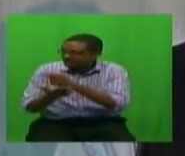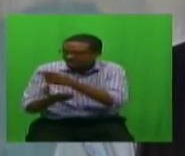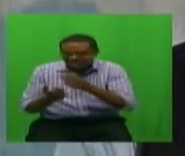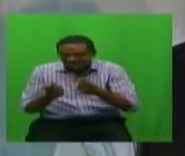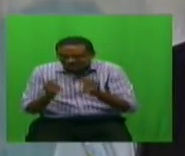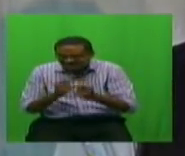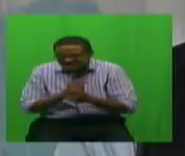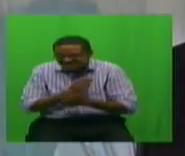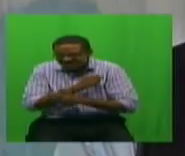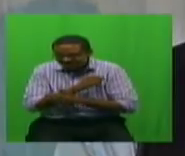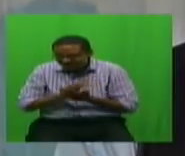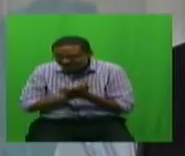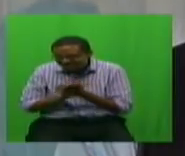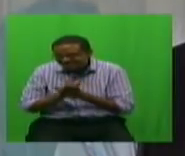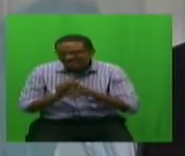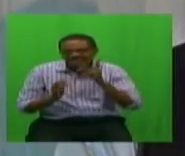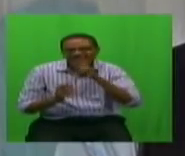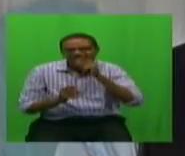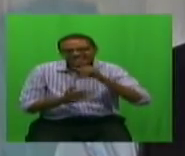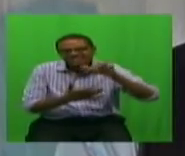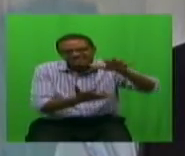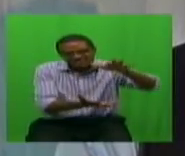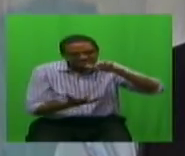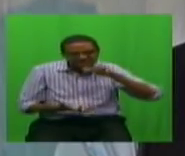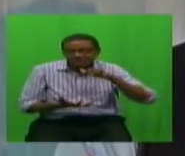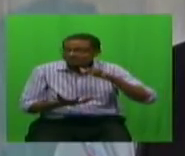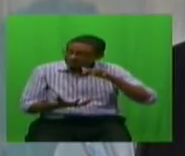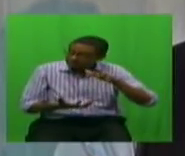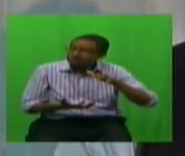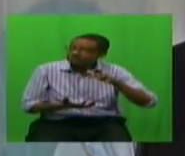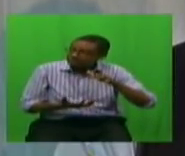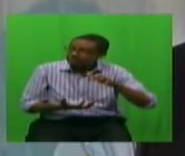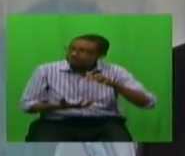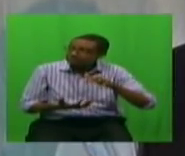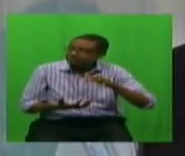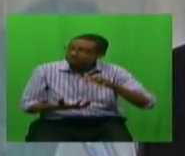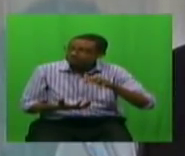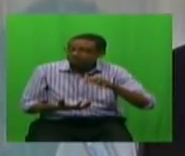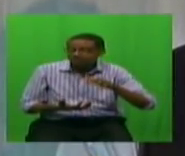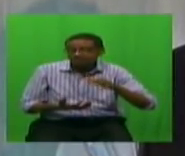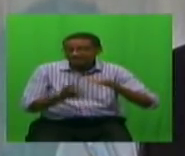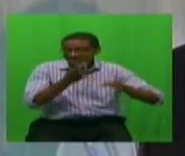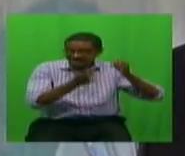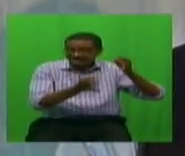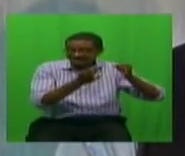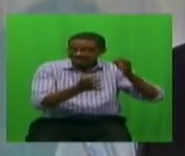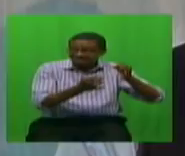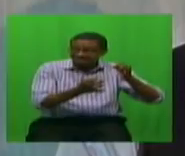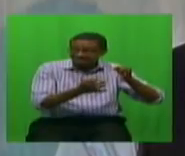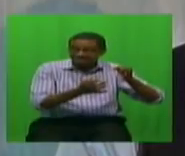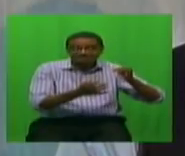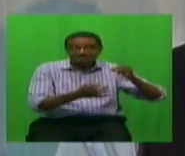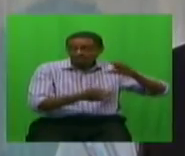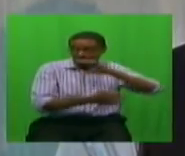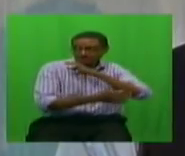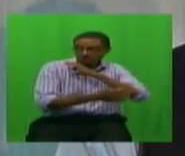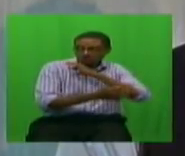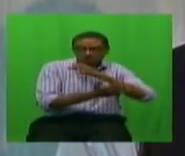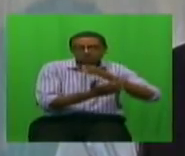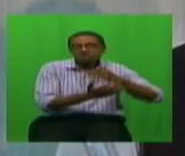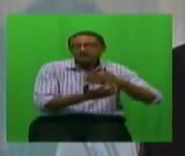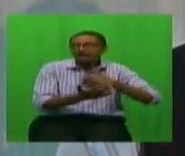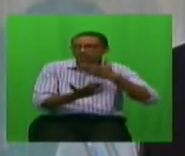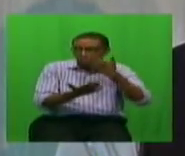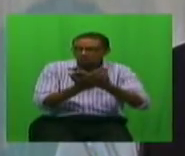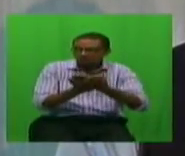the law enforcement authorities have the evidence for it, I am certain they will prosecute it, and I would certainly be behind them and